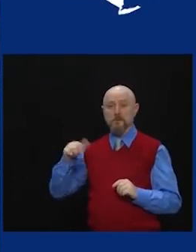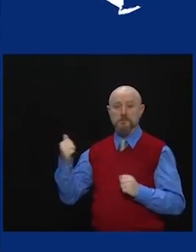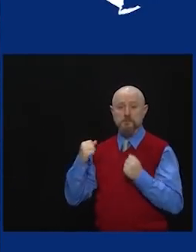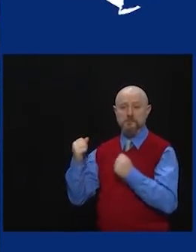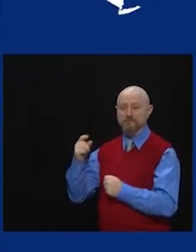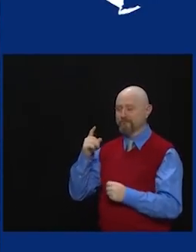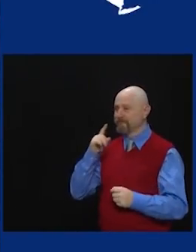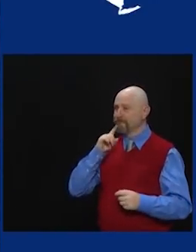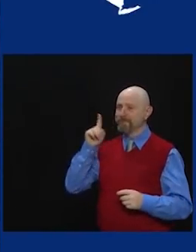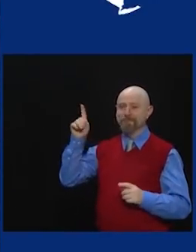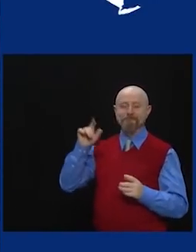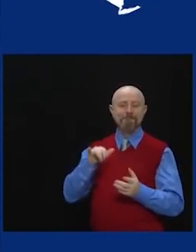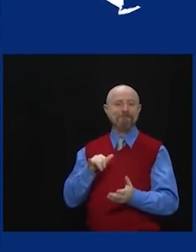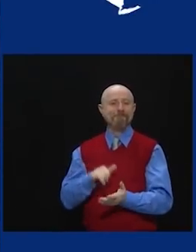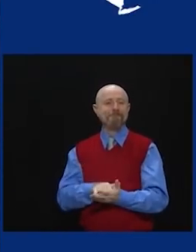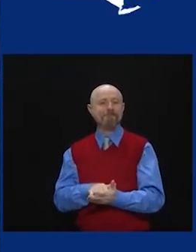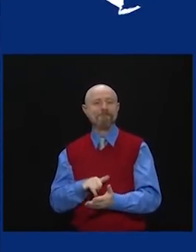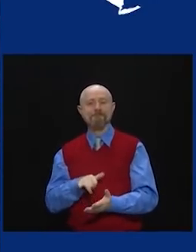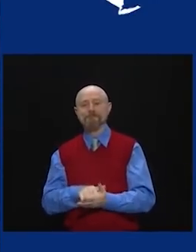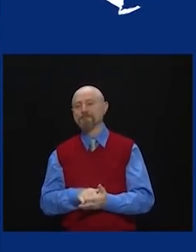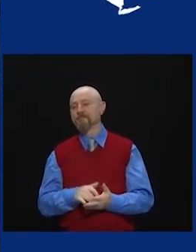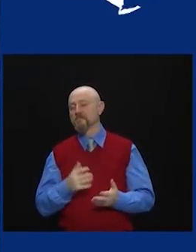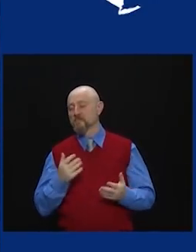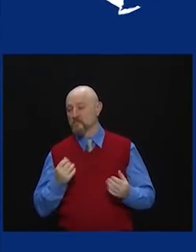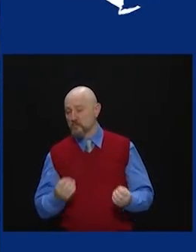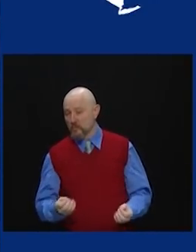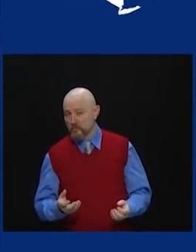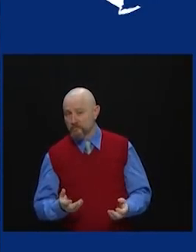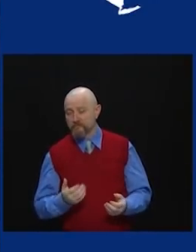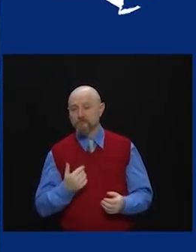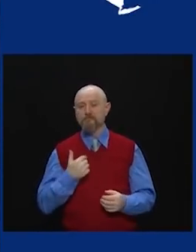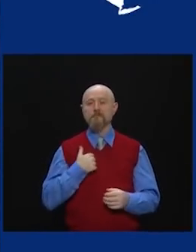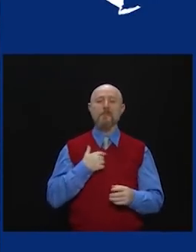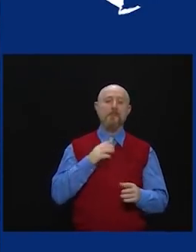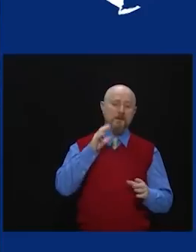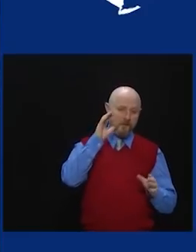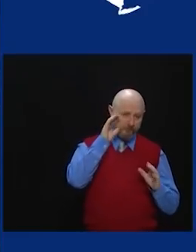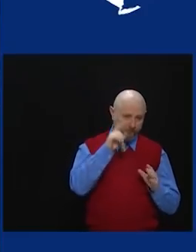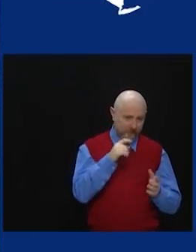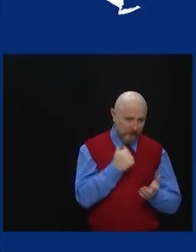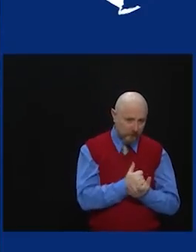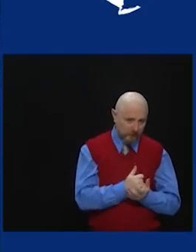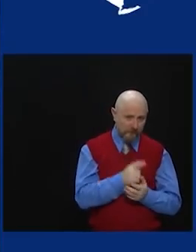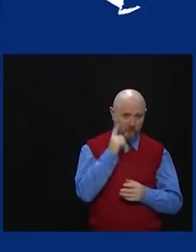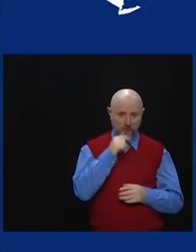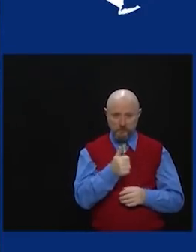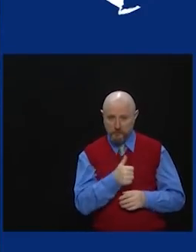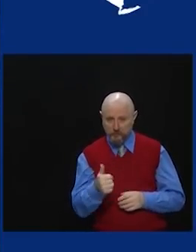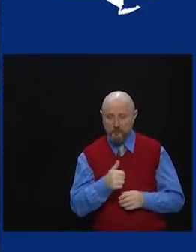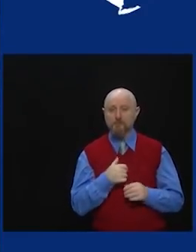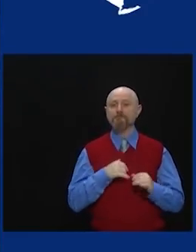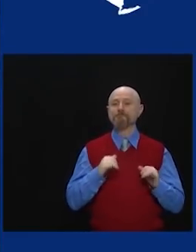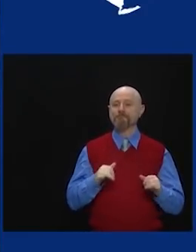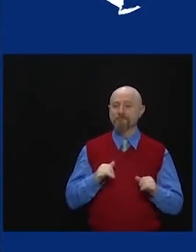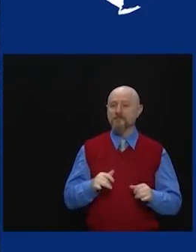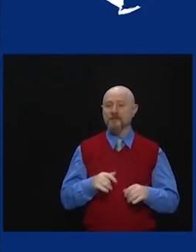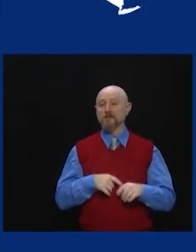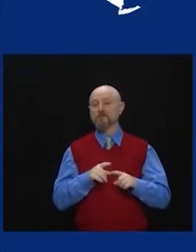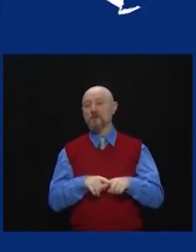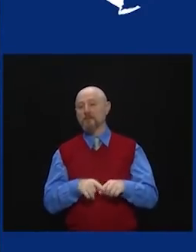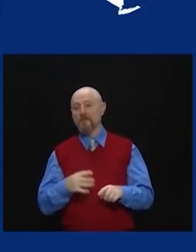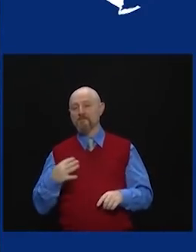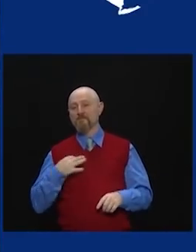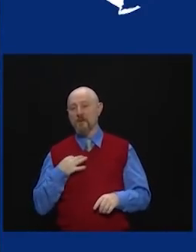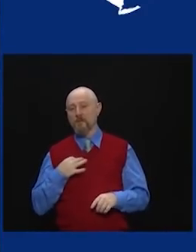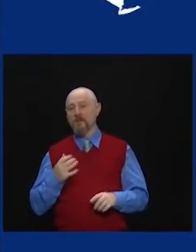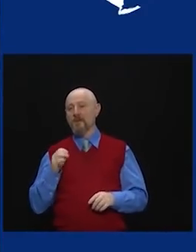So we heard their request for help with transport. They've been relying on volunteer EMTs, so we said, that's not